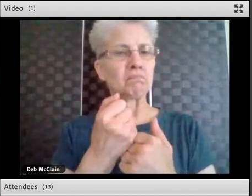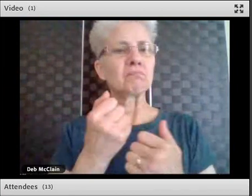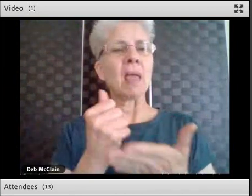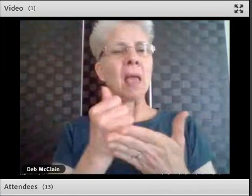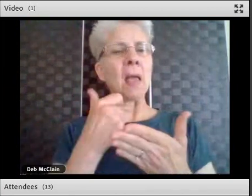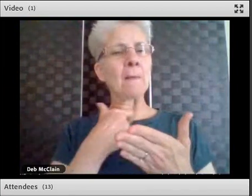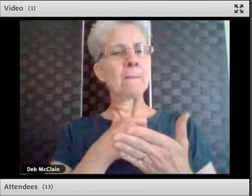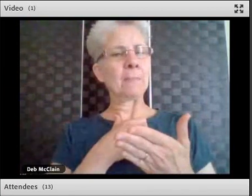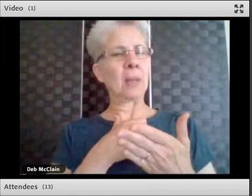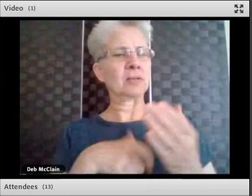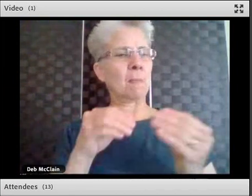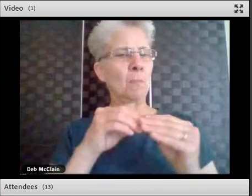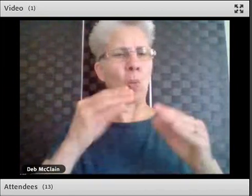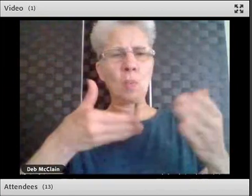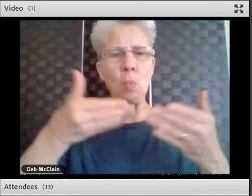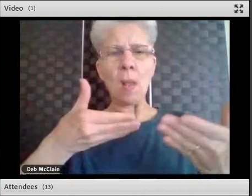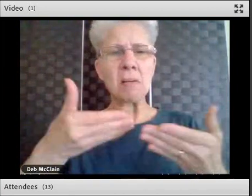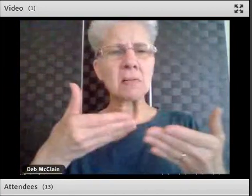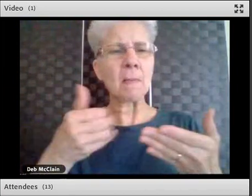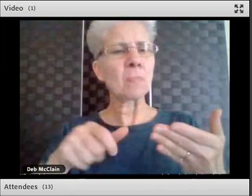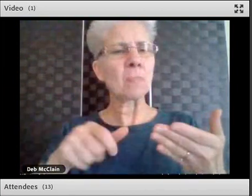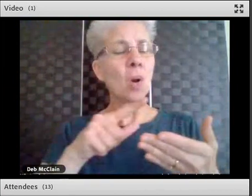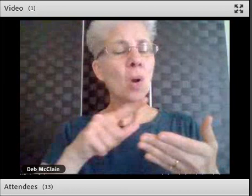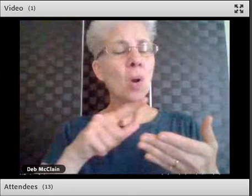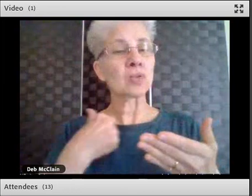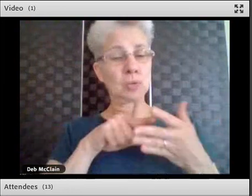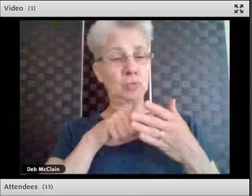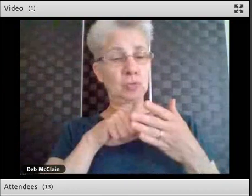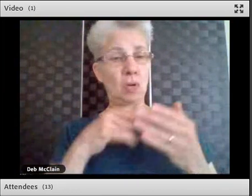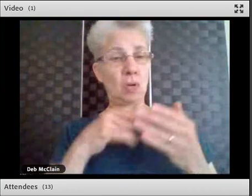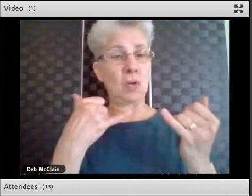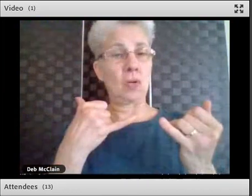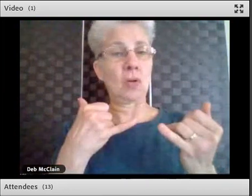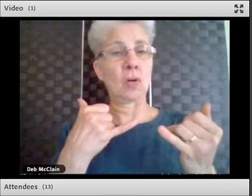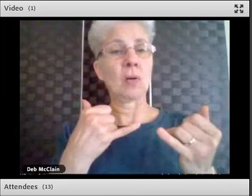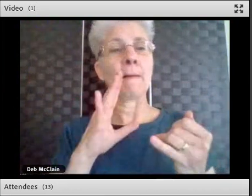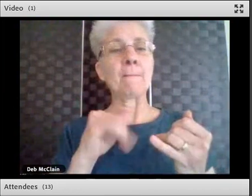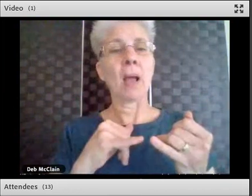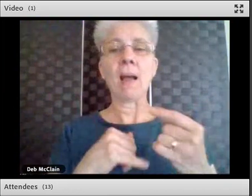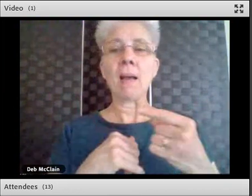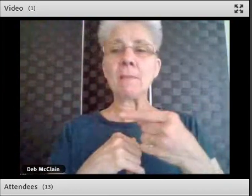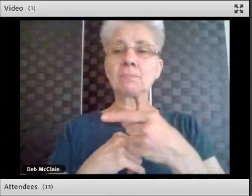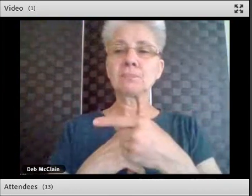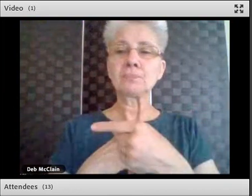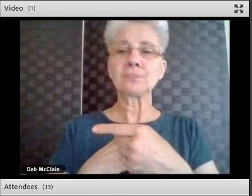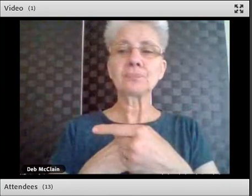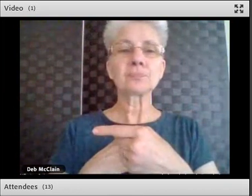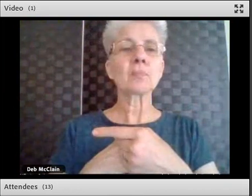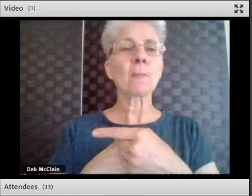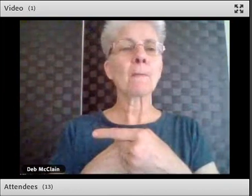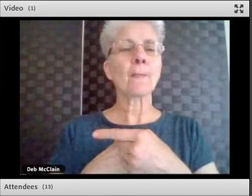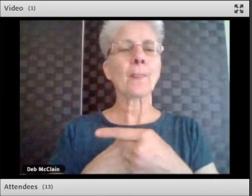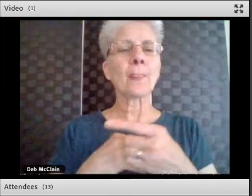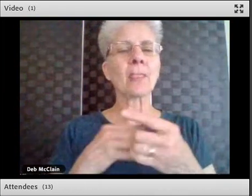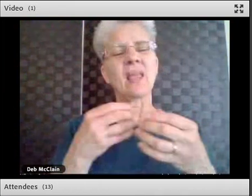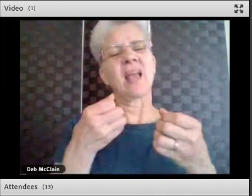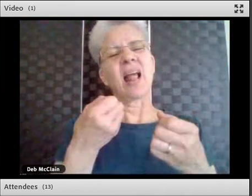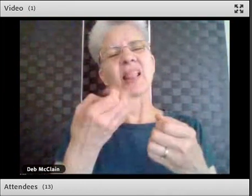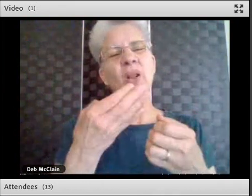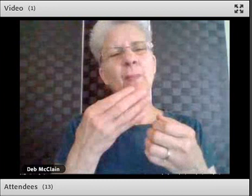us is more than welcome. So we're going to begin by giving a little bit